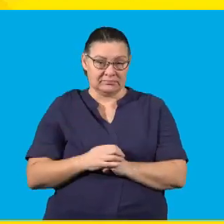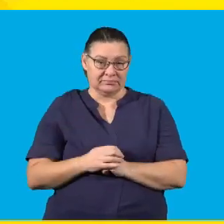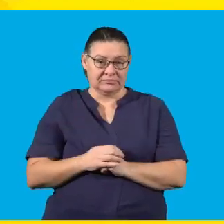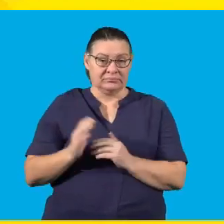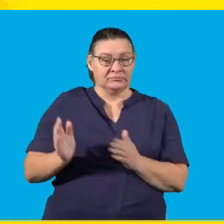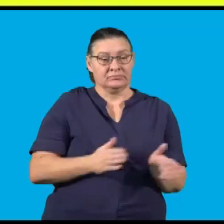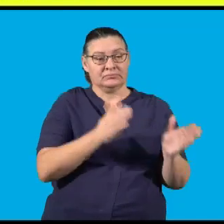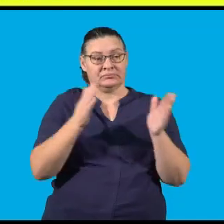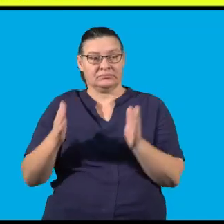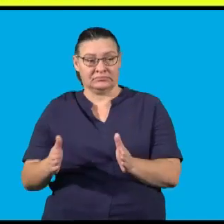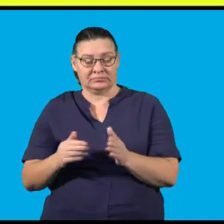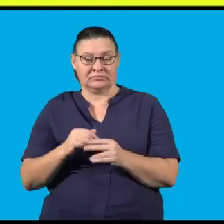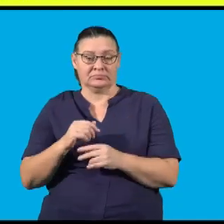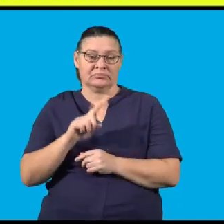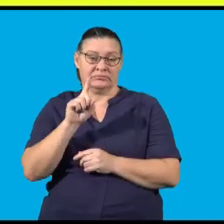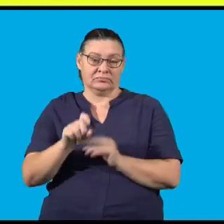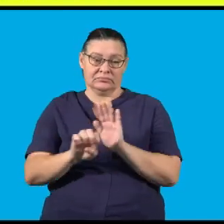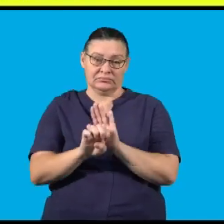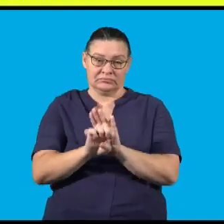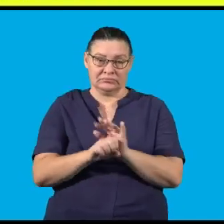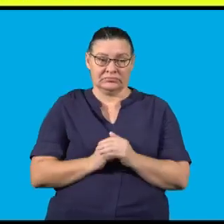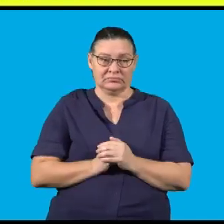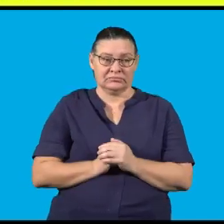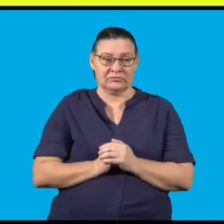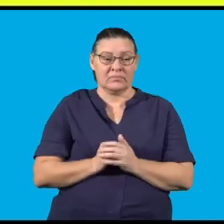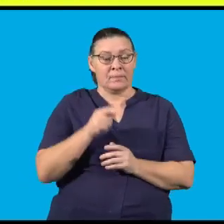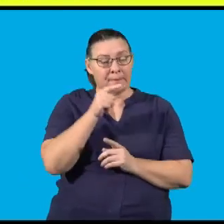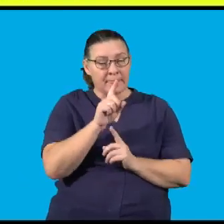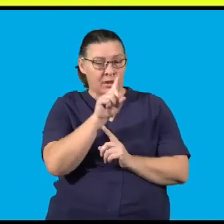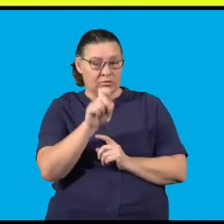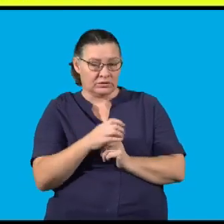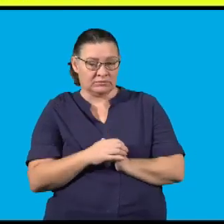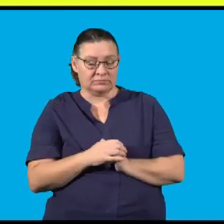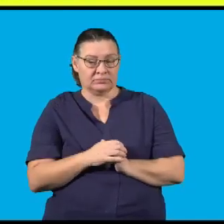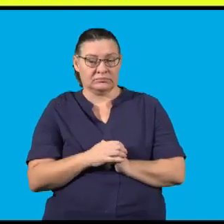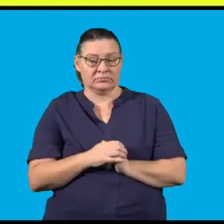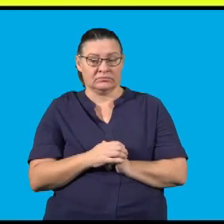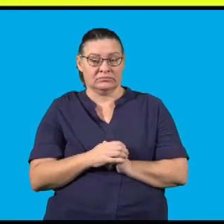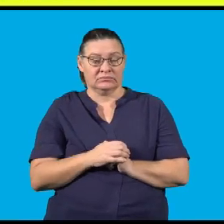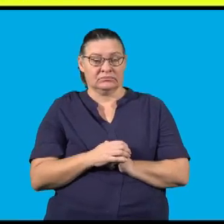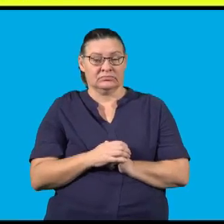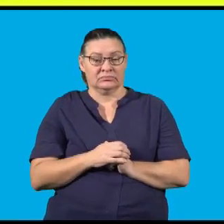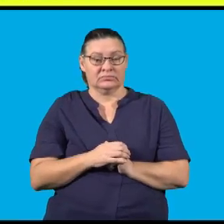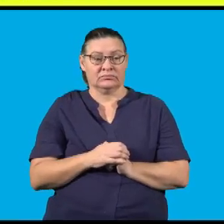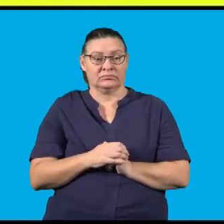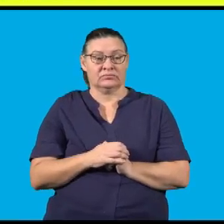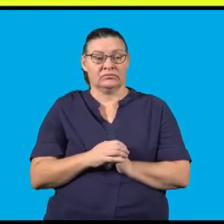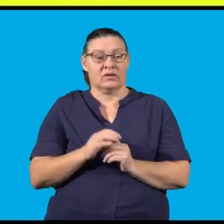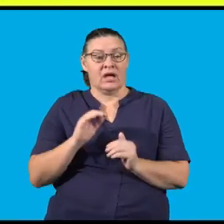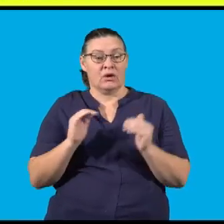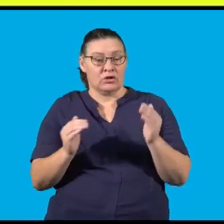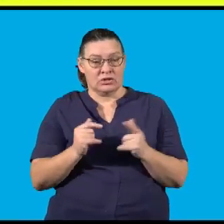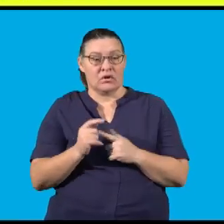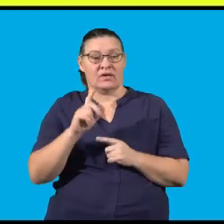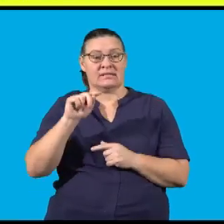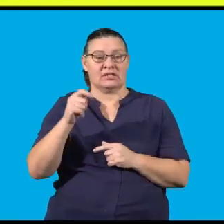guys, let's move on to the next example. So in this question, we are given that the